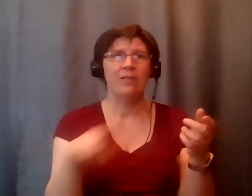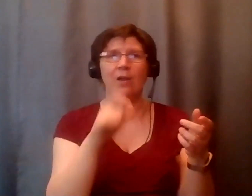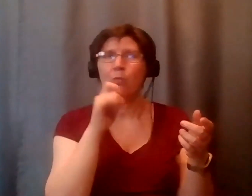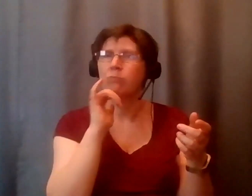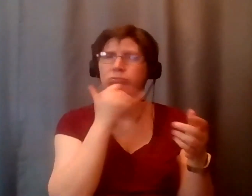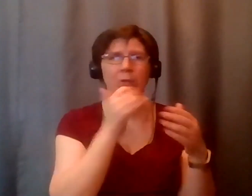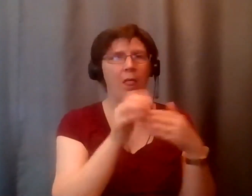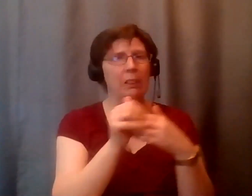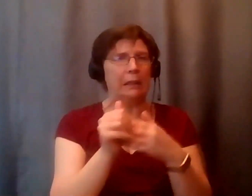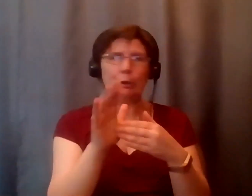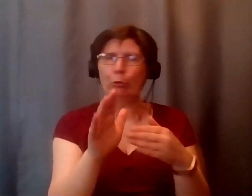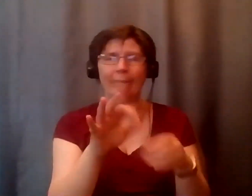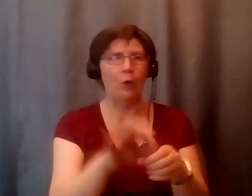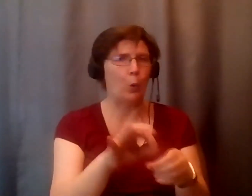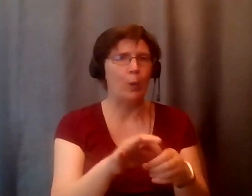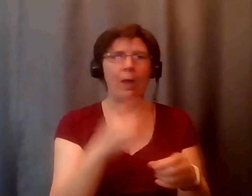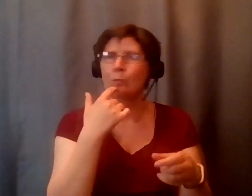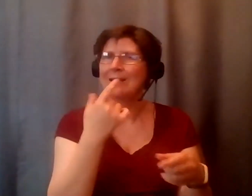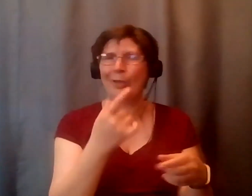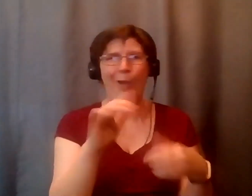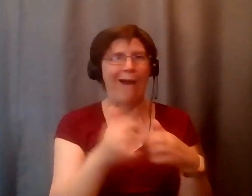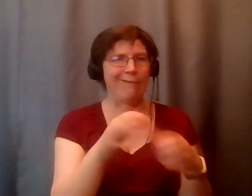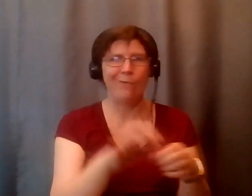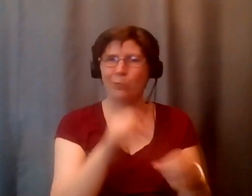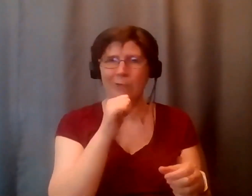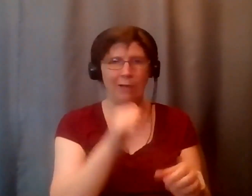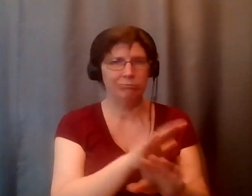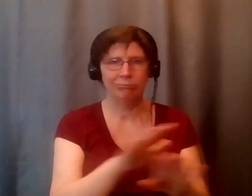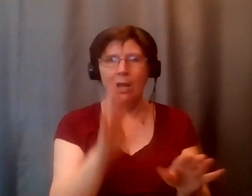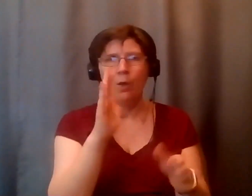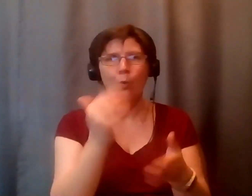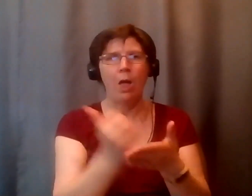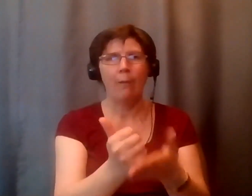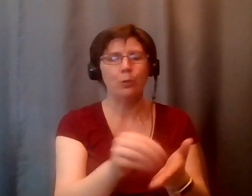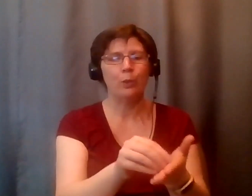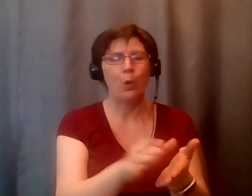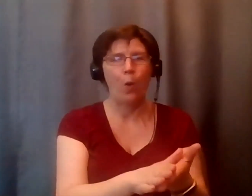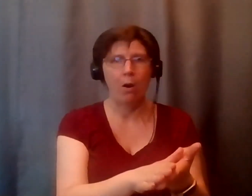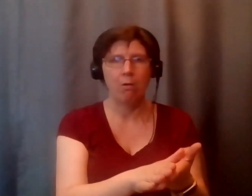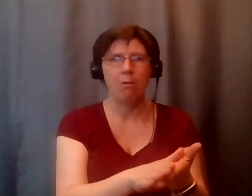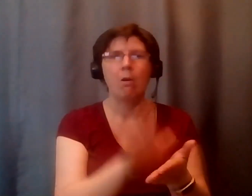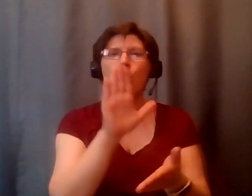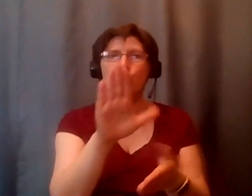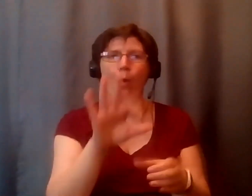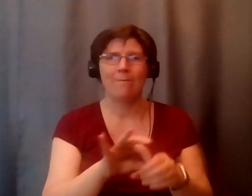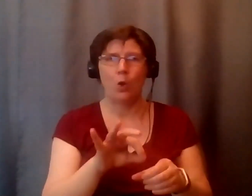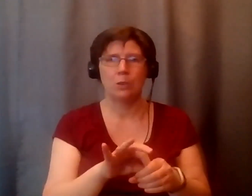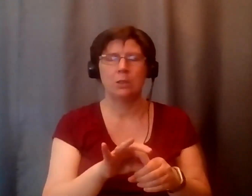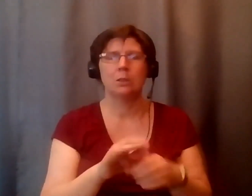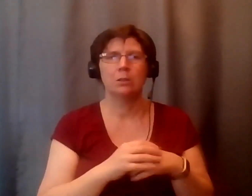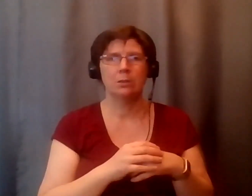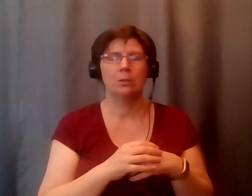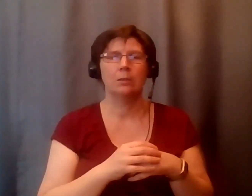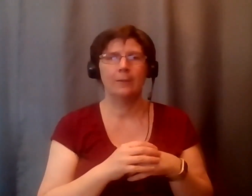mislead your vote, they won't tell you how to vote, they'll just help you record your vote.